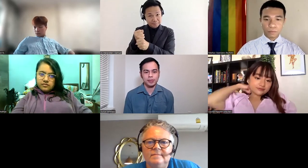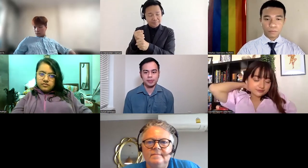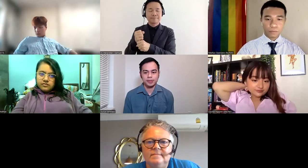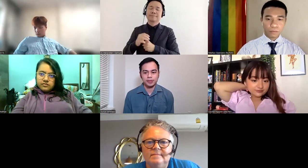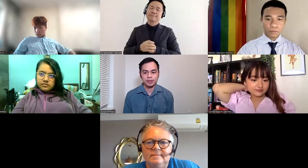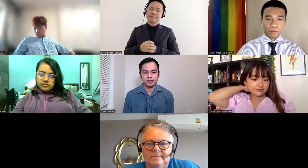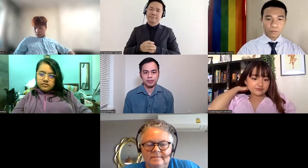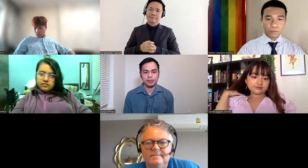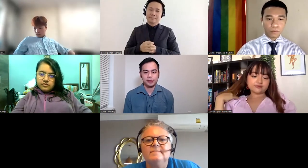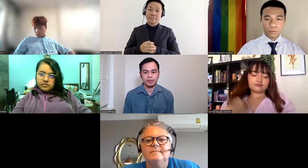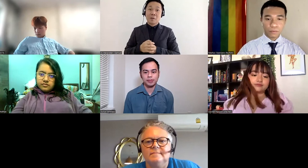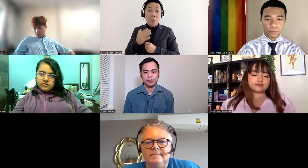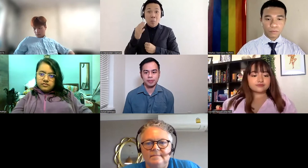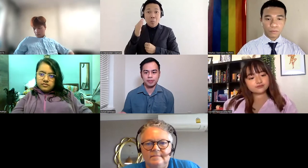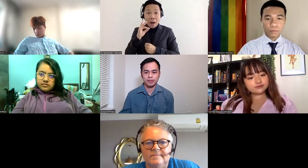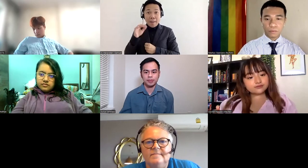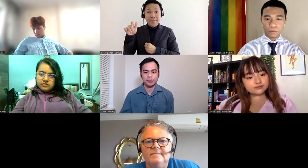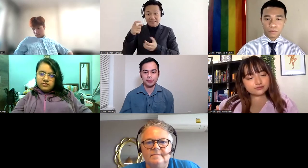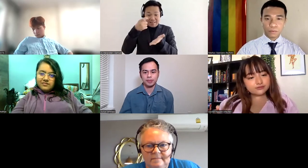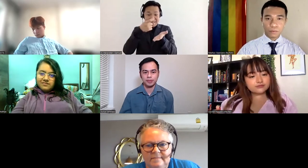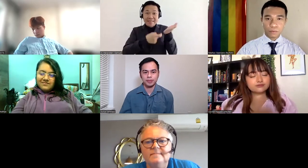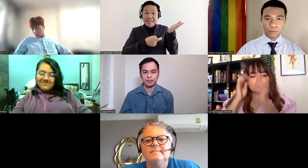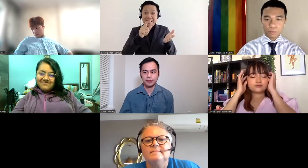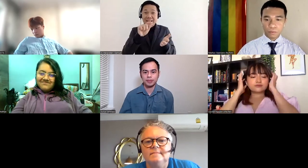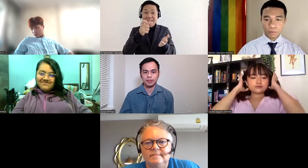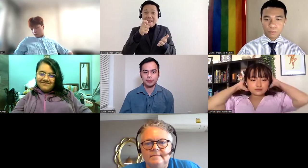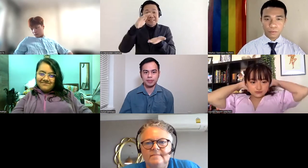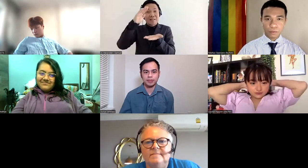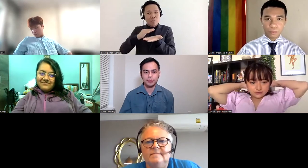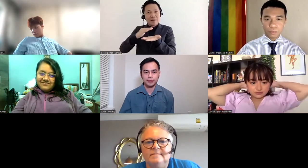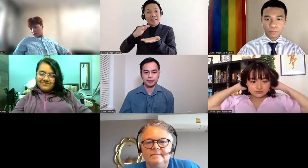people in order to get a tax advantage,